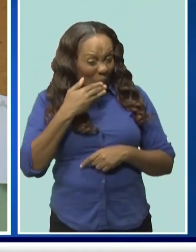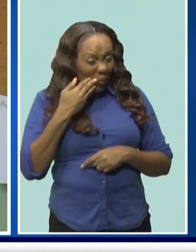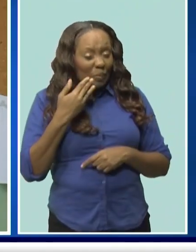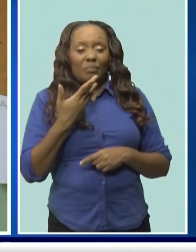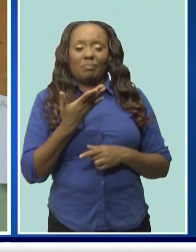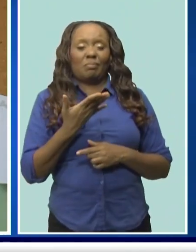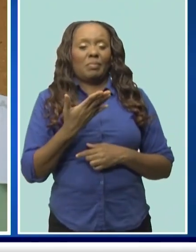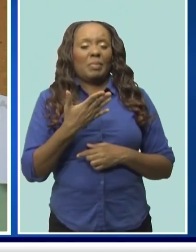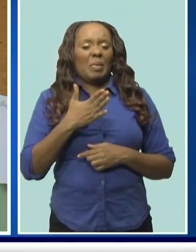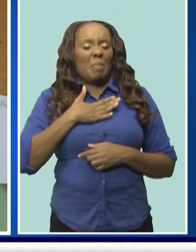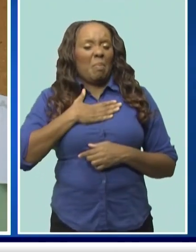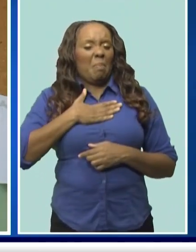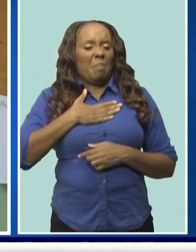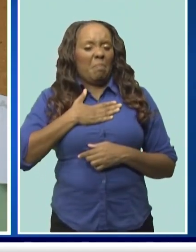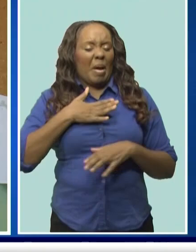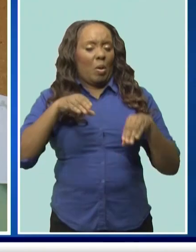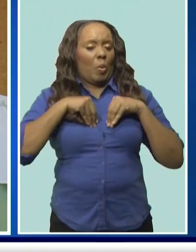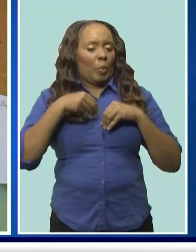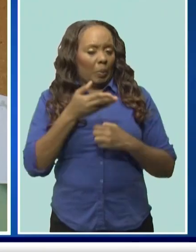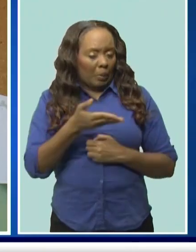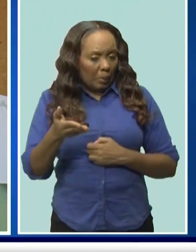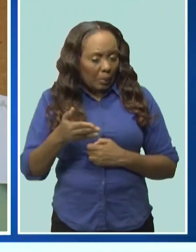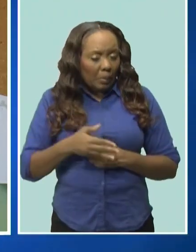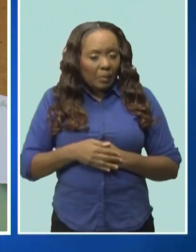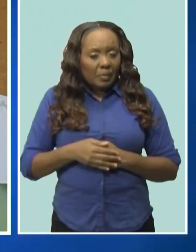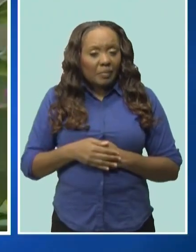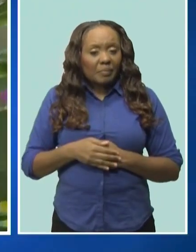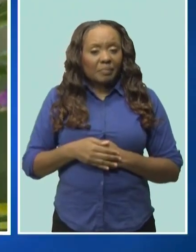do. But I feel